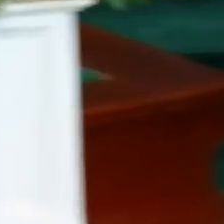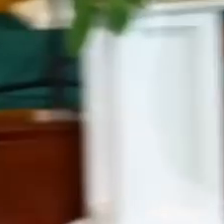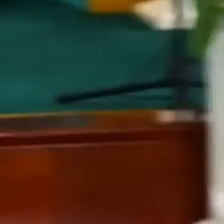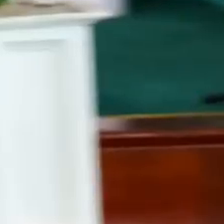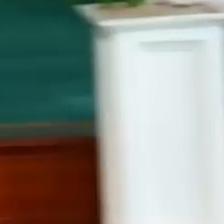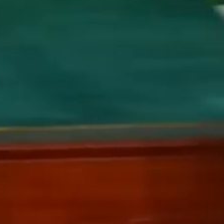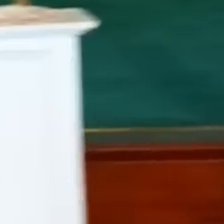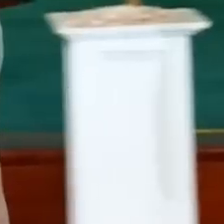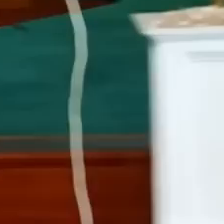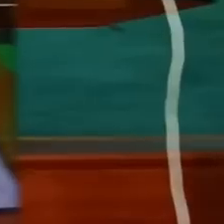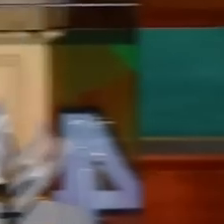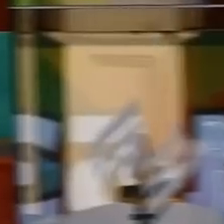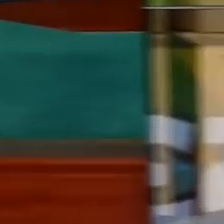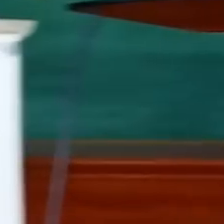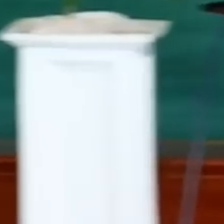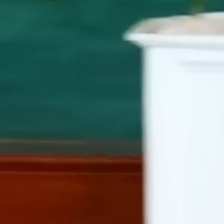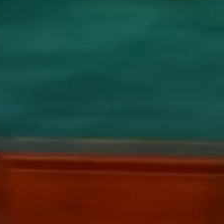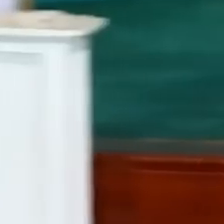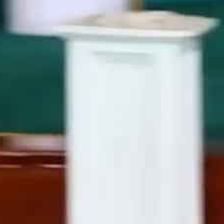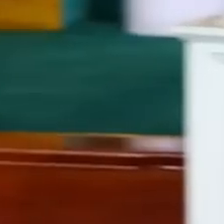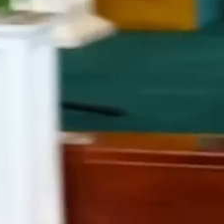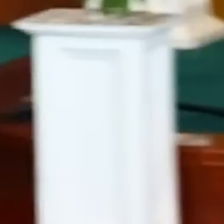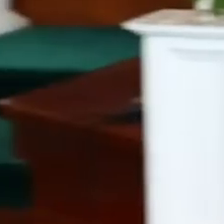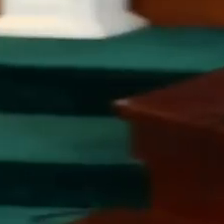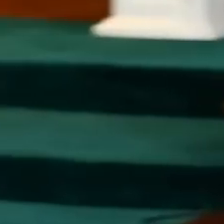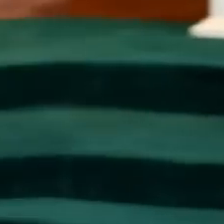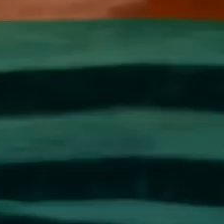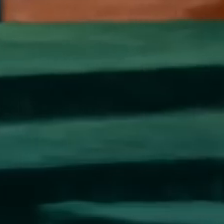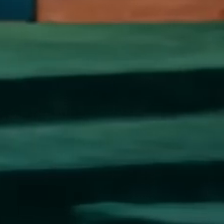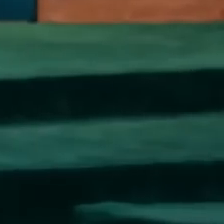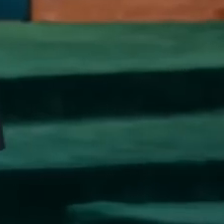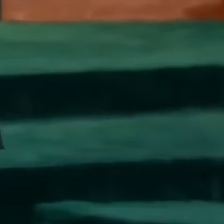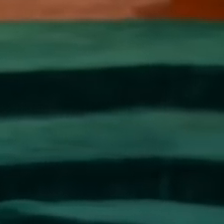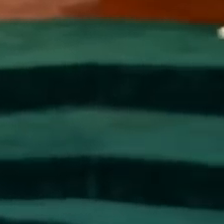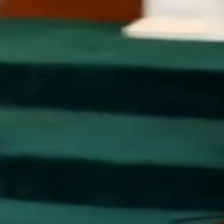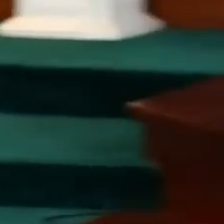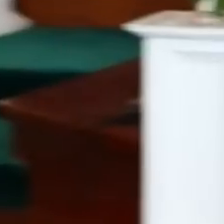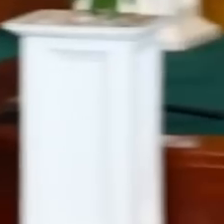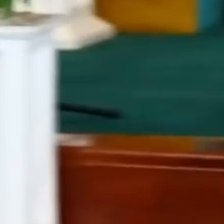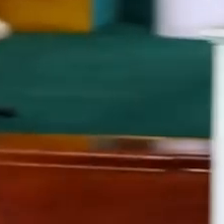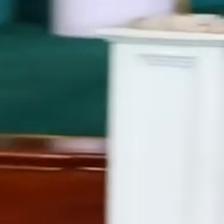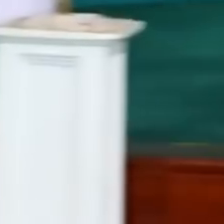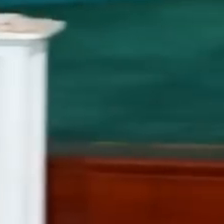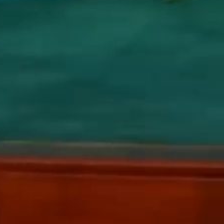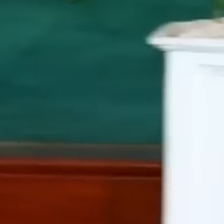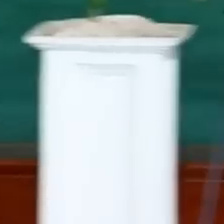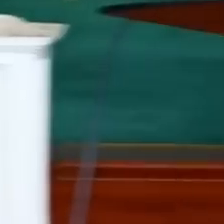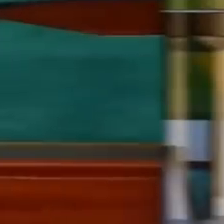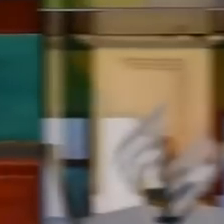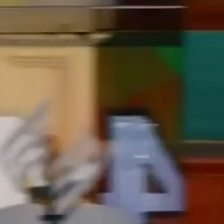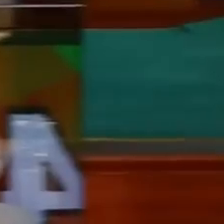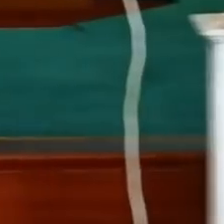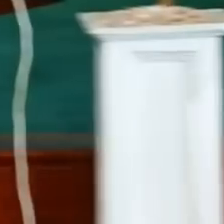The end is not yet. Oh, okay.